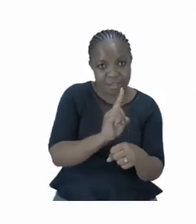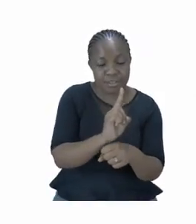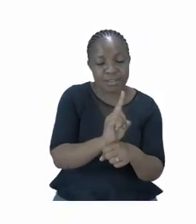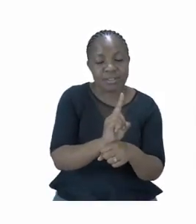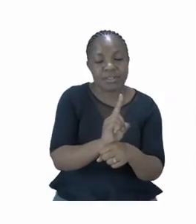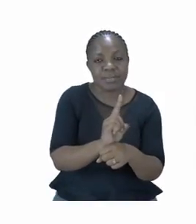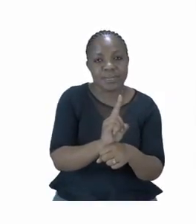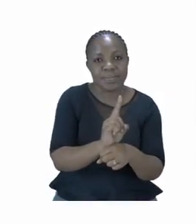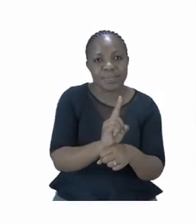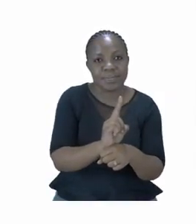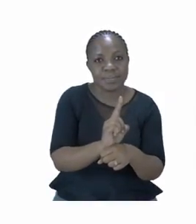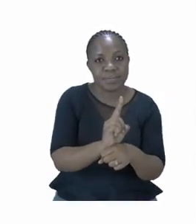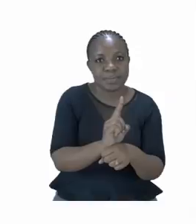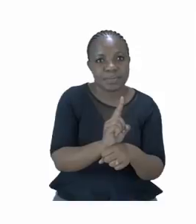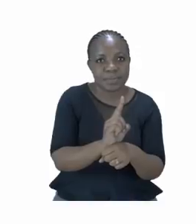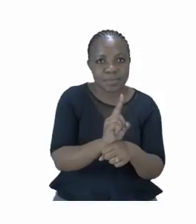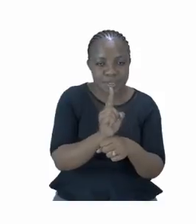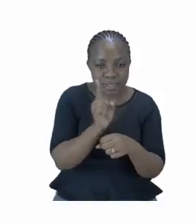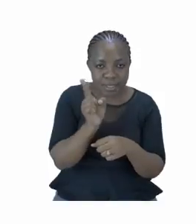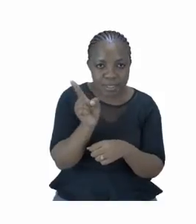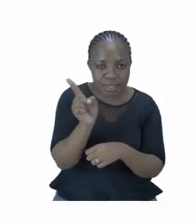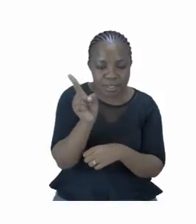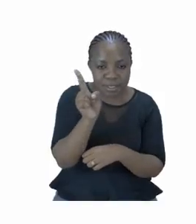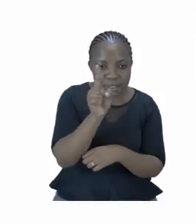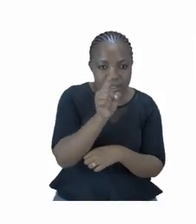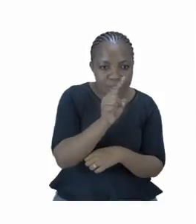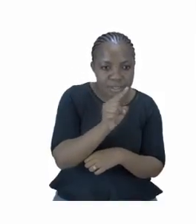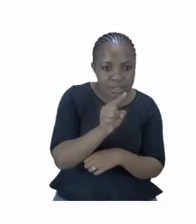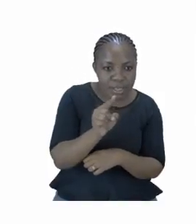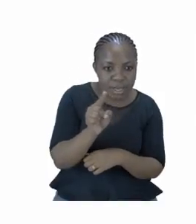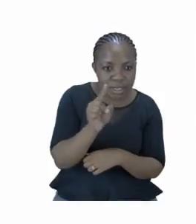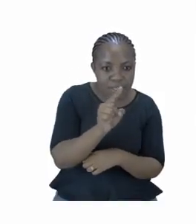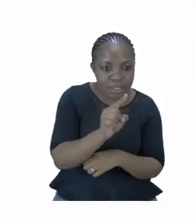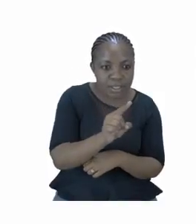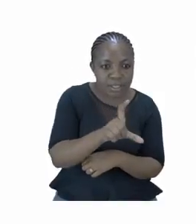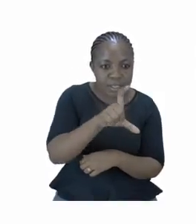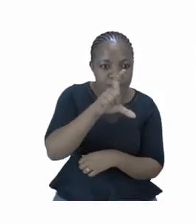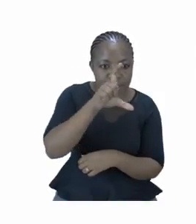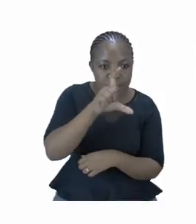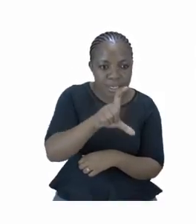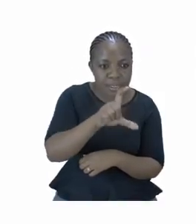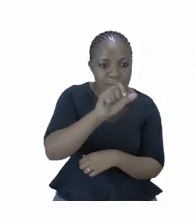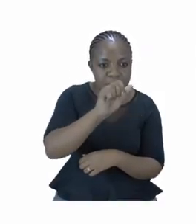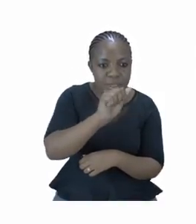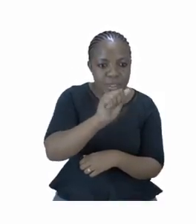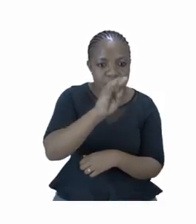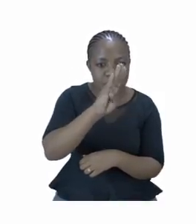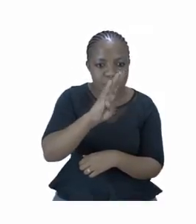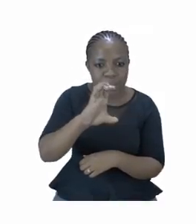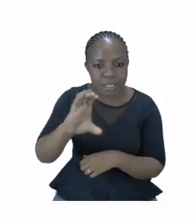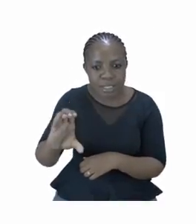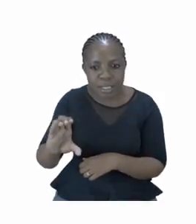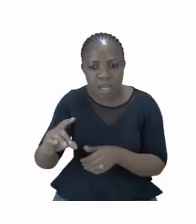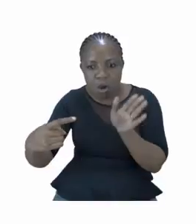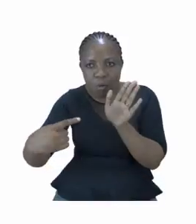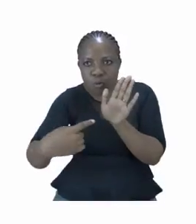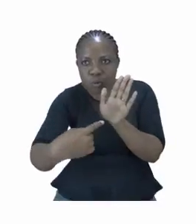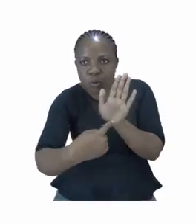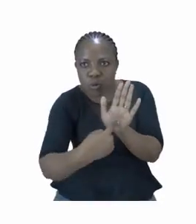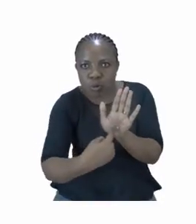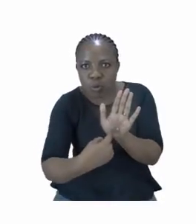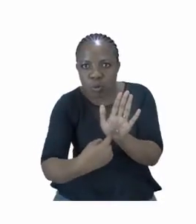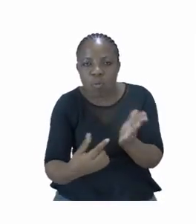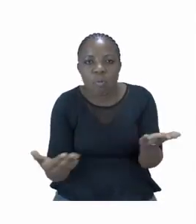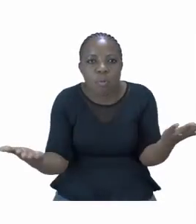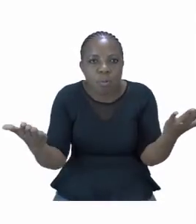do is to circle where the capital letters and the full stops should be. Let's